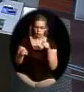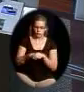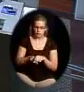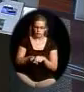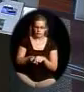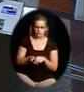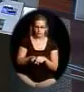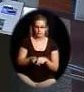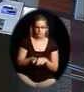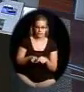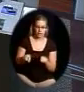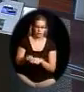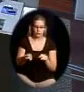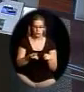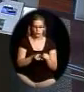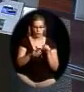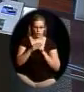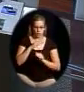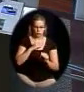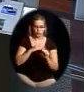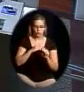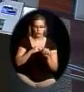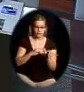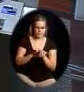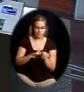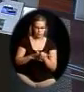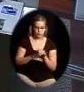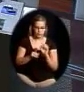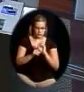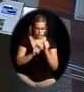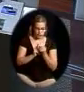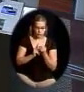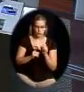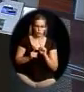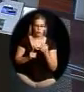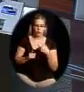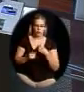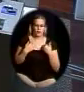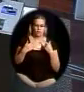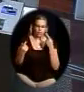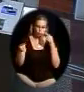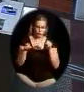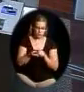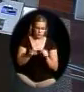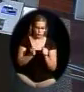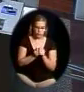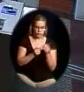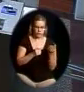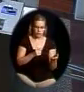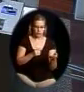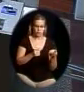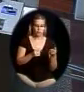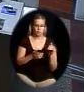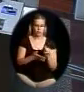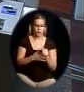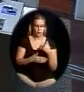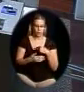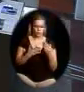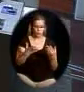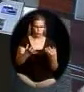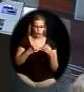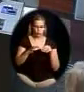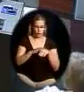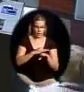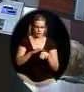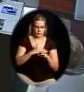This also falls under a similar situation where we have an agreement with them that we want to be able to